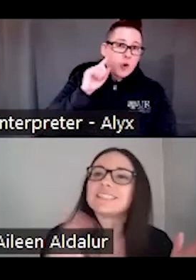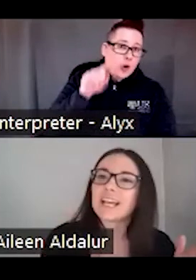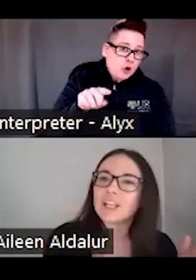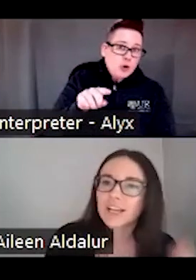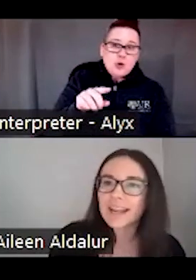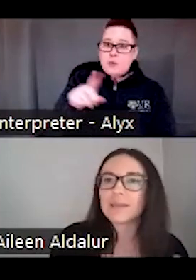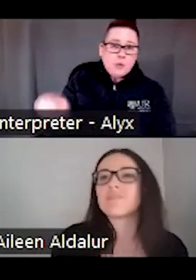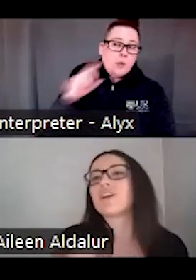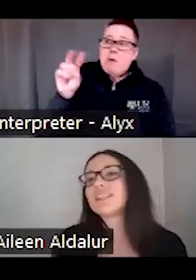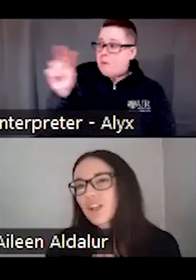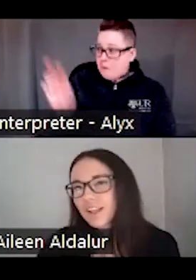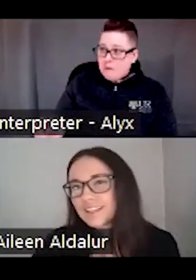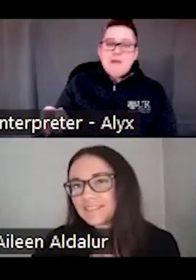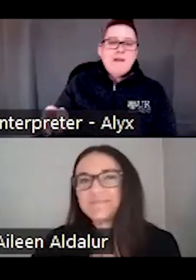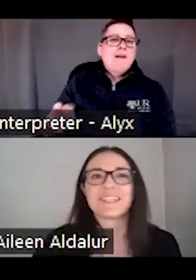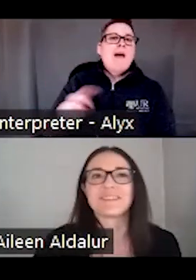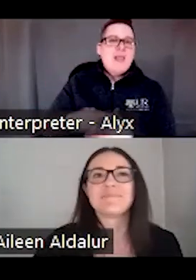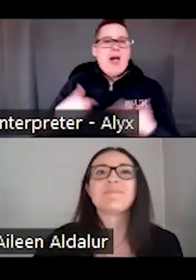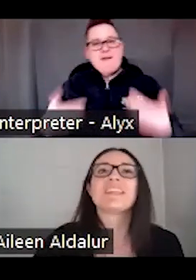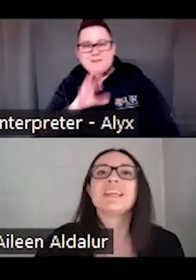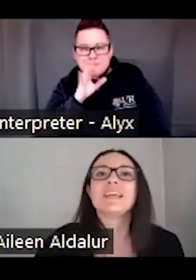for you guys to take a look at it before I start talking.